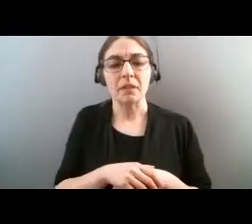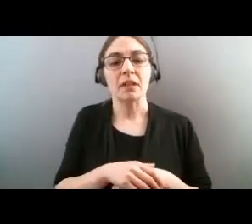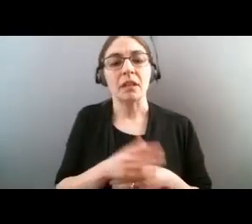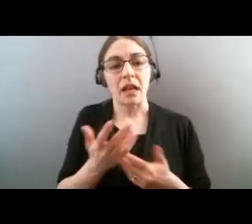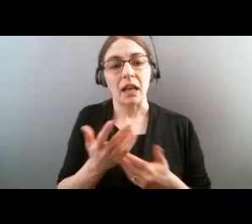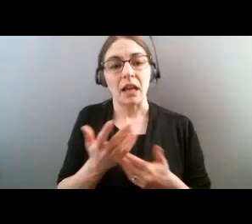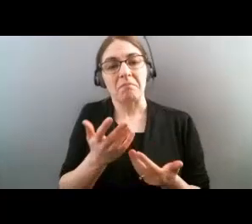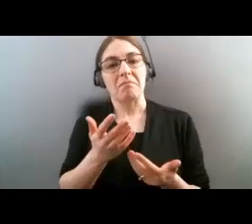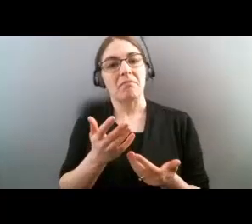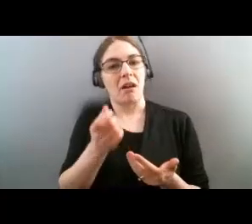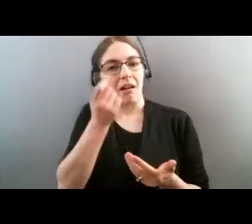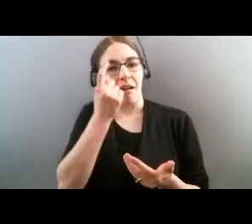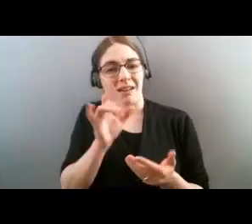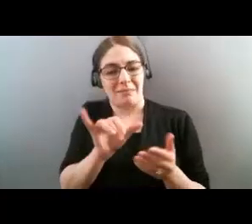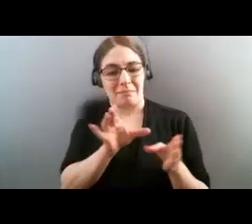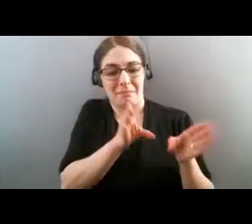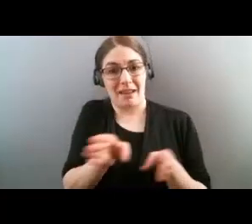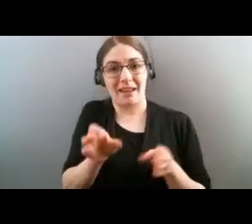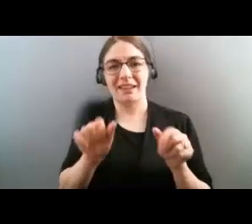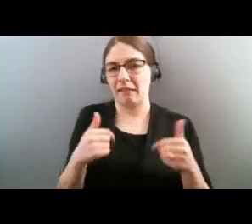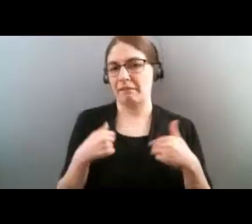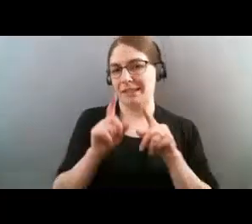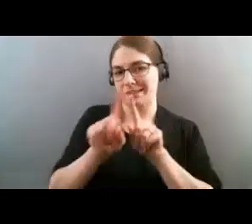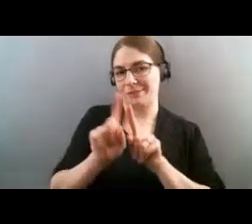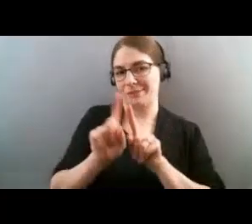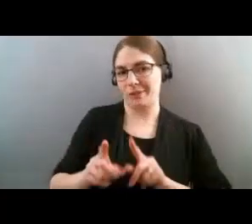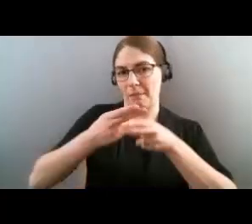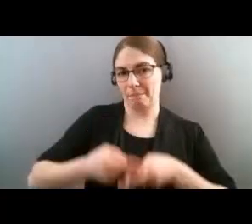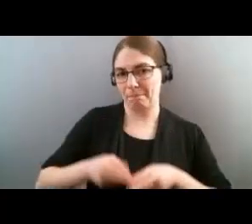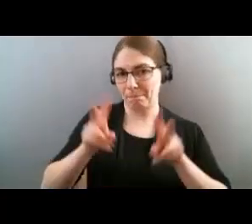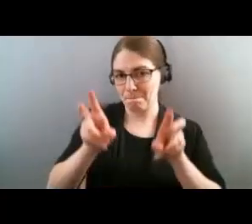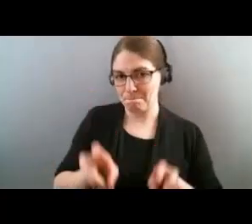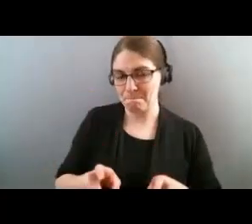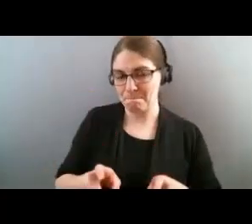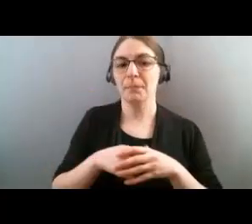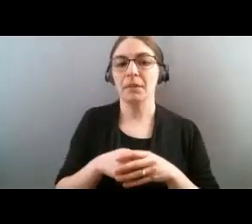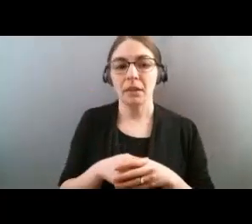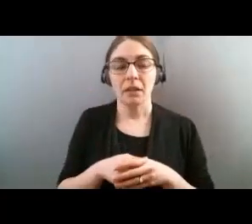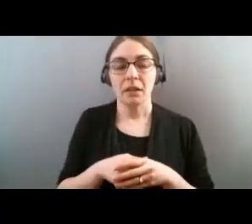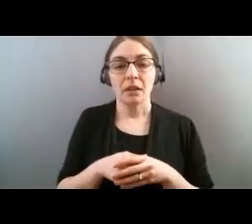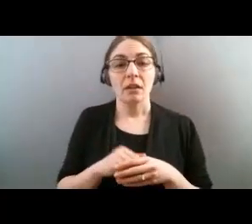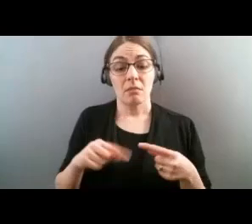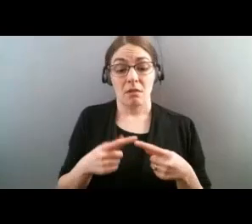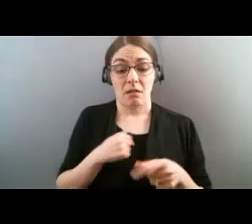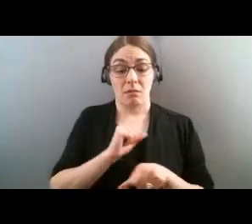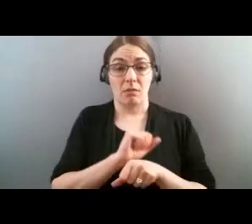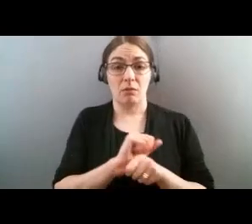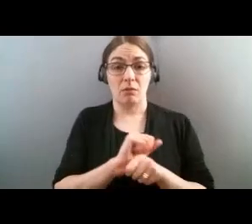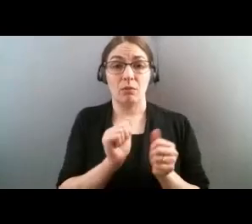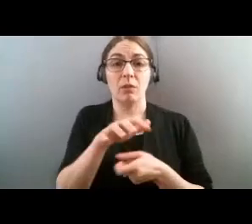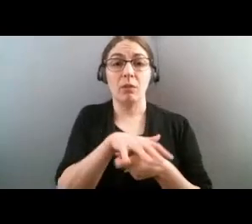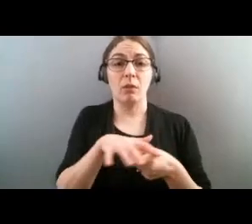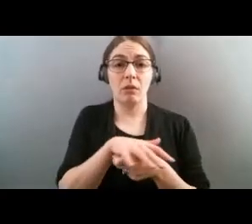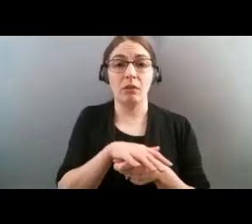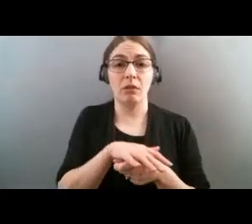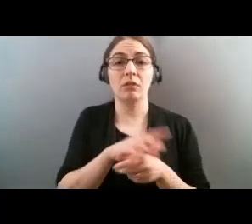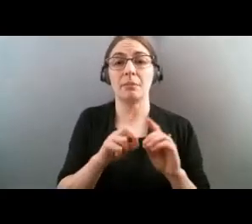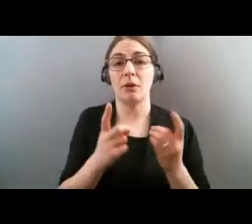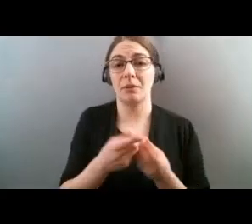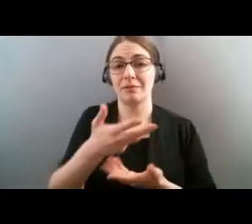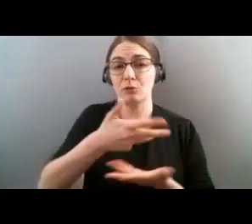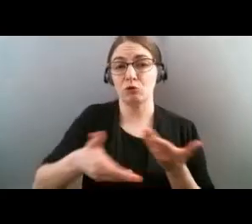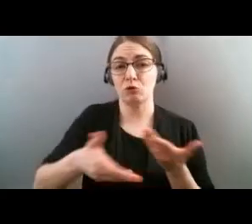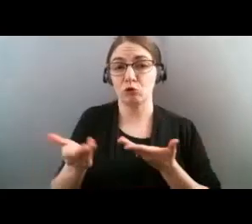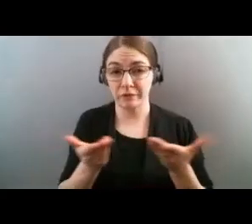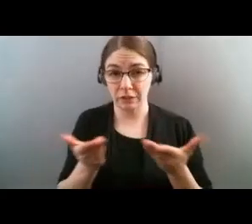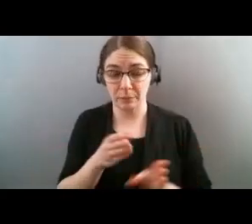different names. When I work with the local agency, the local Department of Social Services, prior to